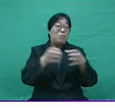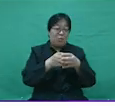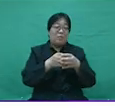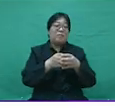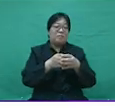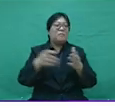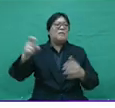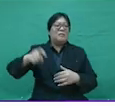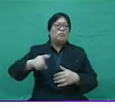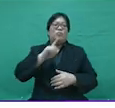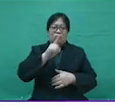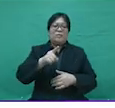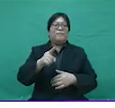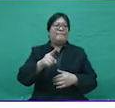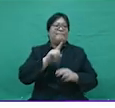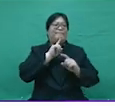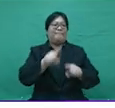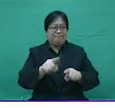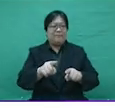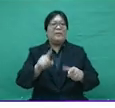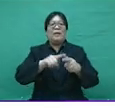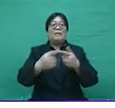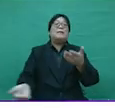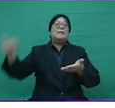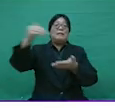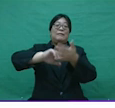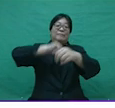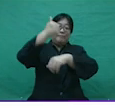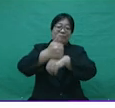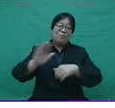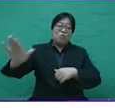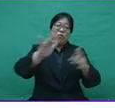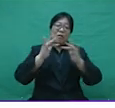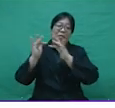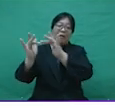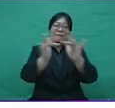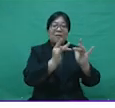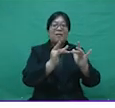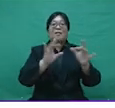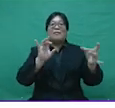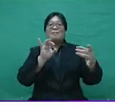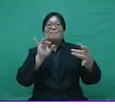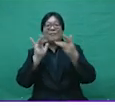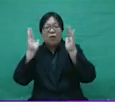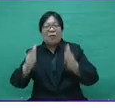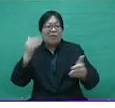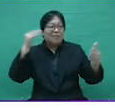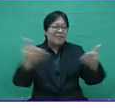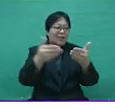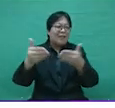small businesses need really to react or to rebuild their network, their